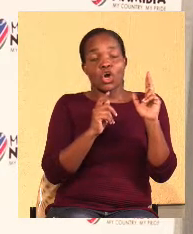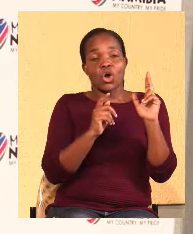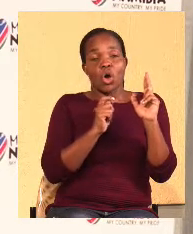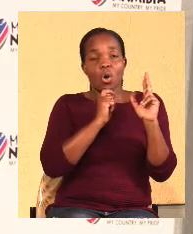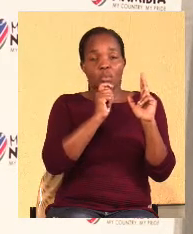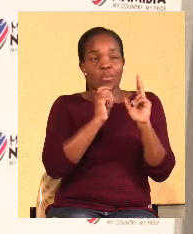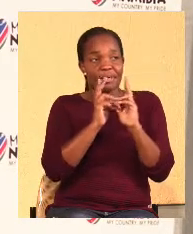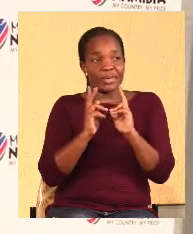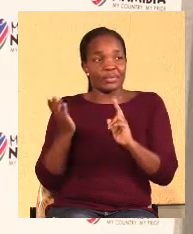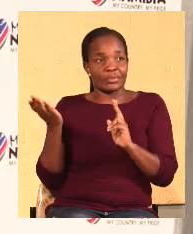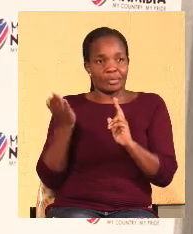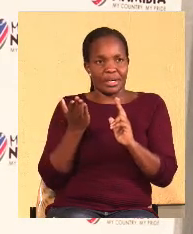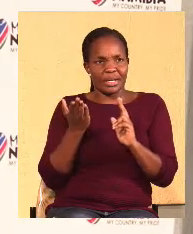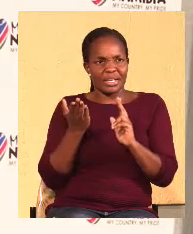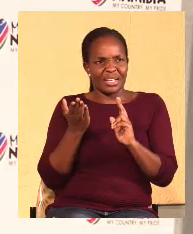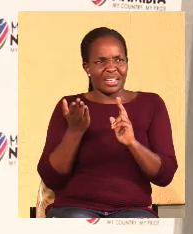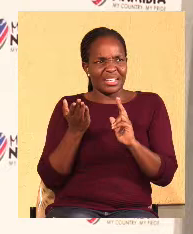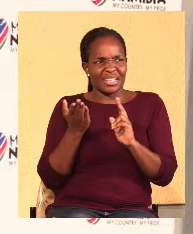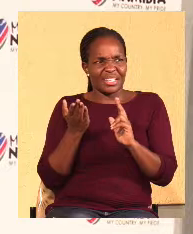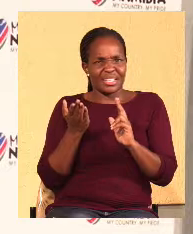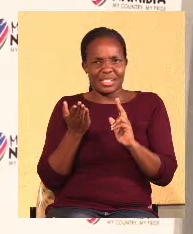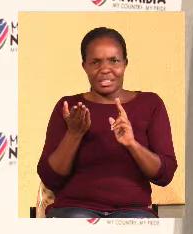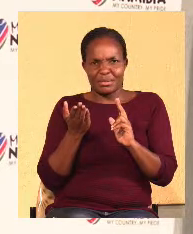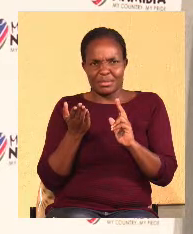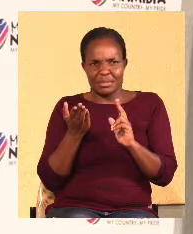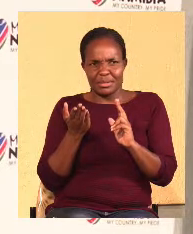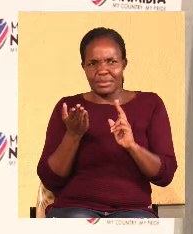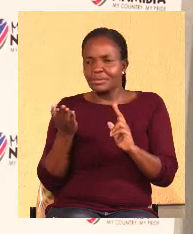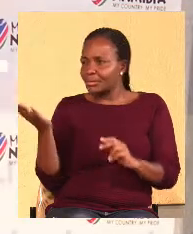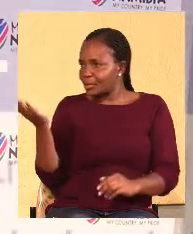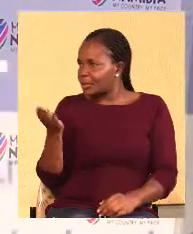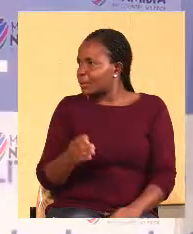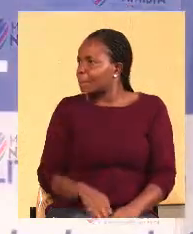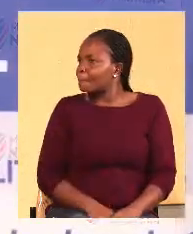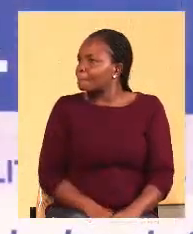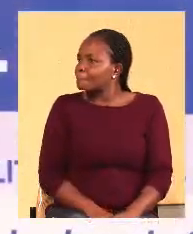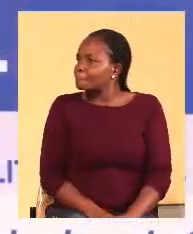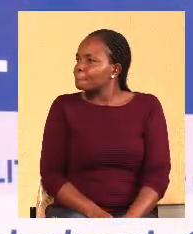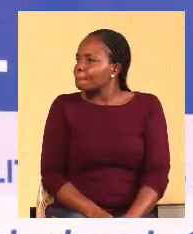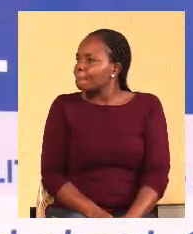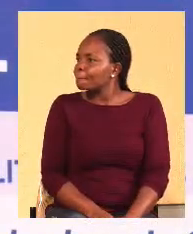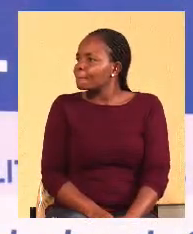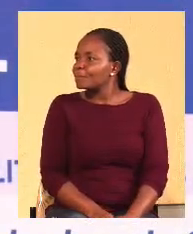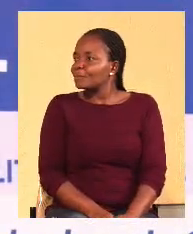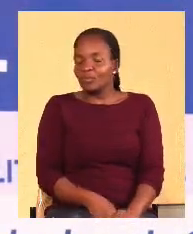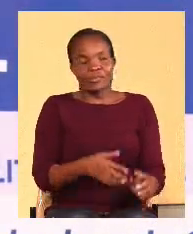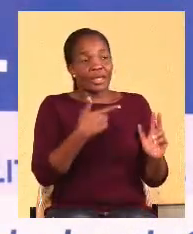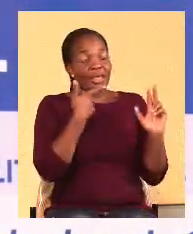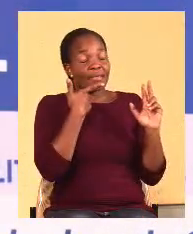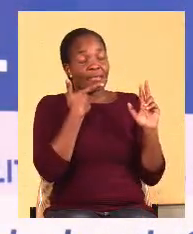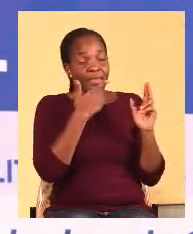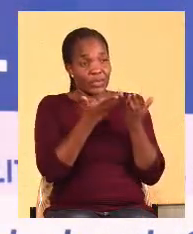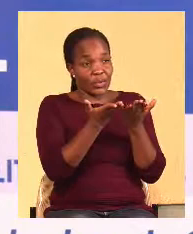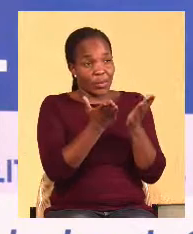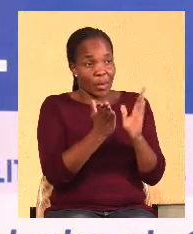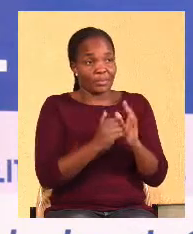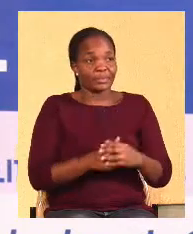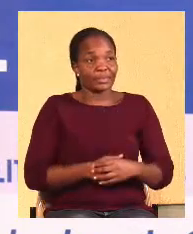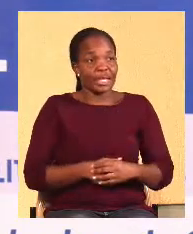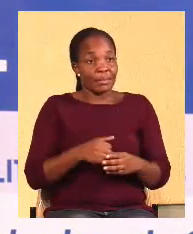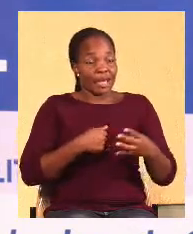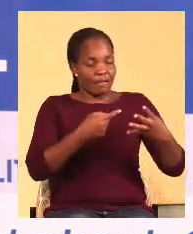And I'm informed there are two mics that can be used. Thank you very much. My name is Ogito Gray from Republican. I've